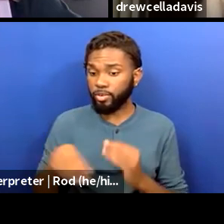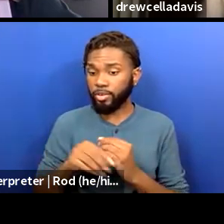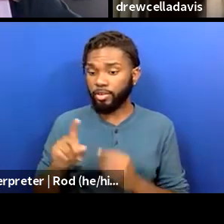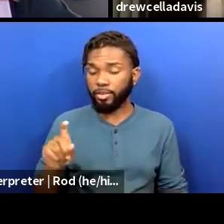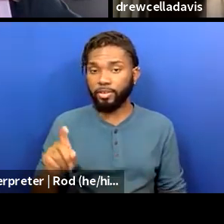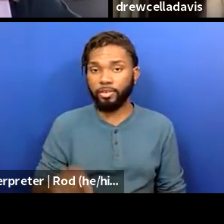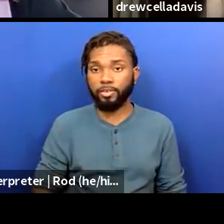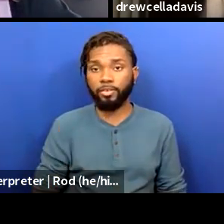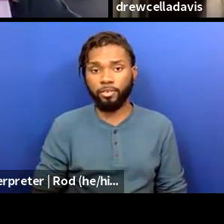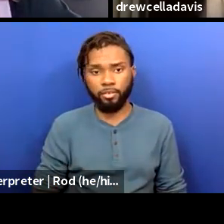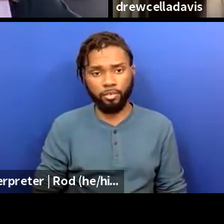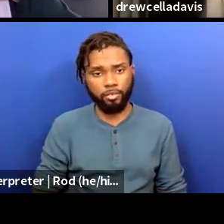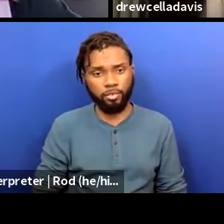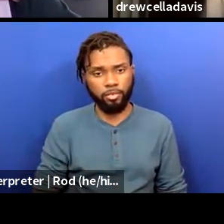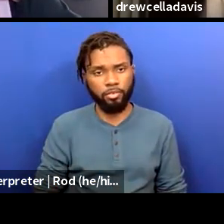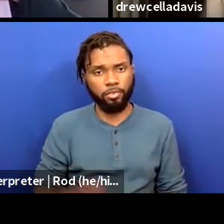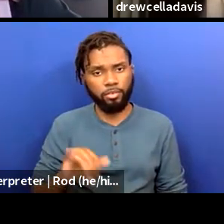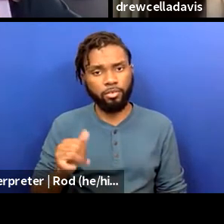Groucho.